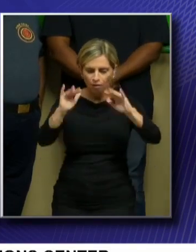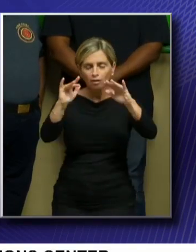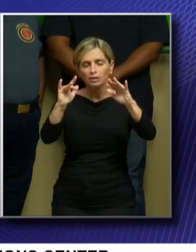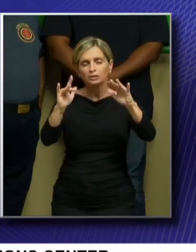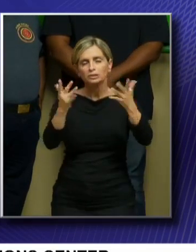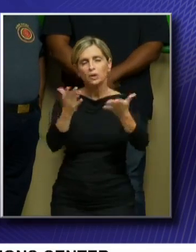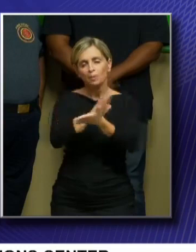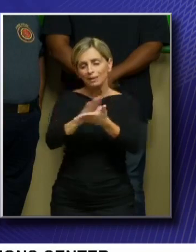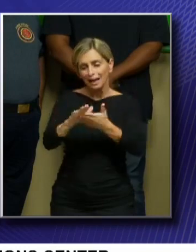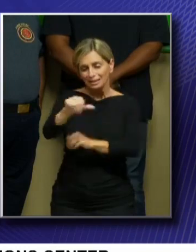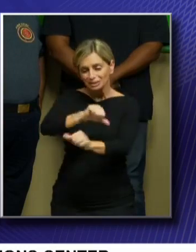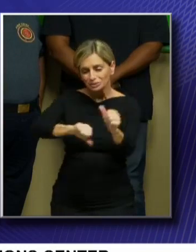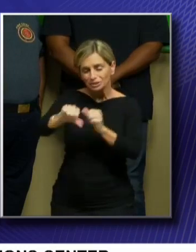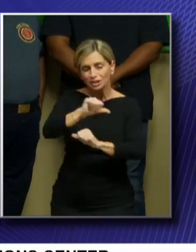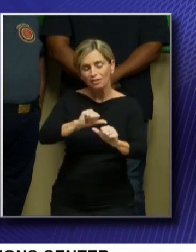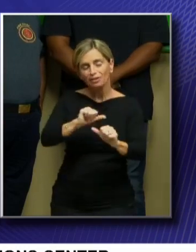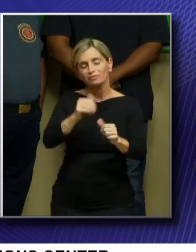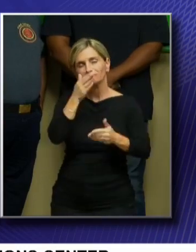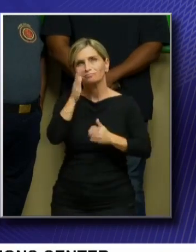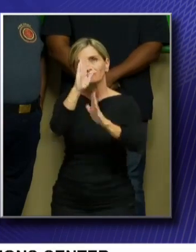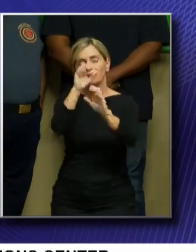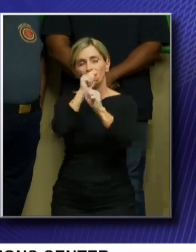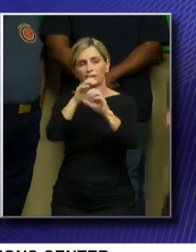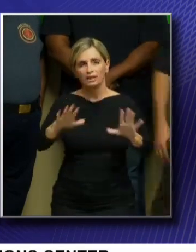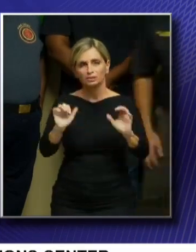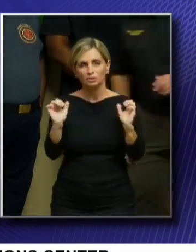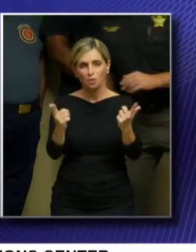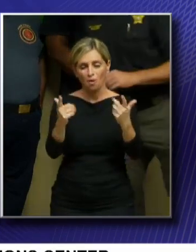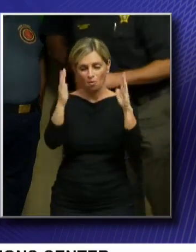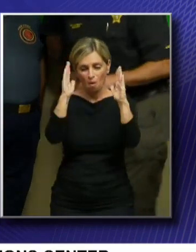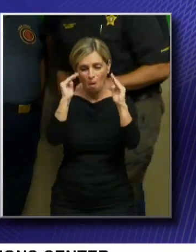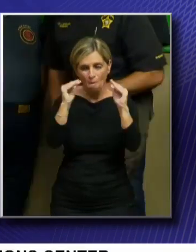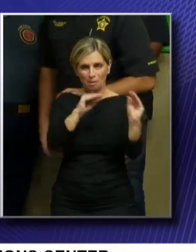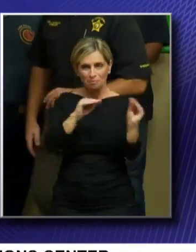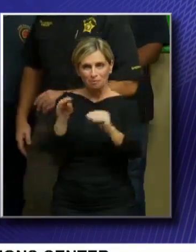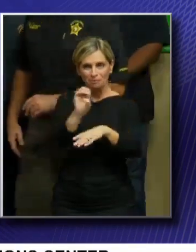all, and we hope this thing wobbles a little bit east.